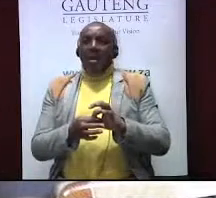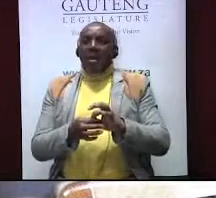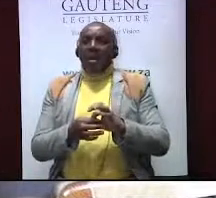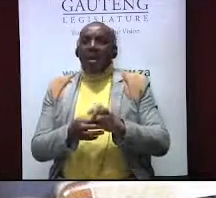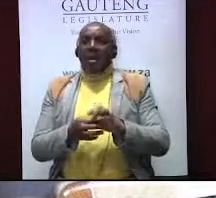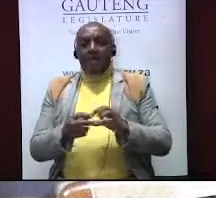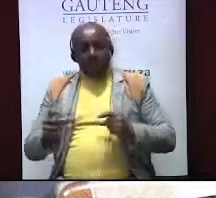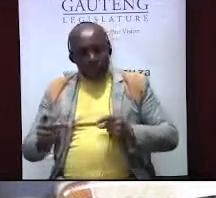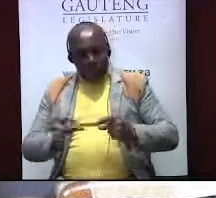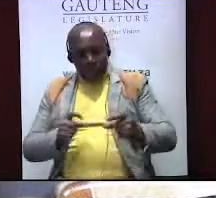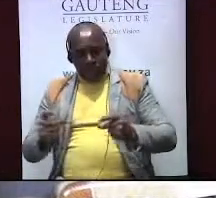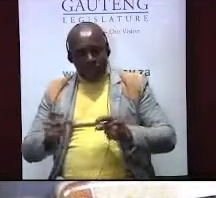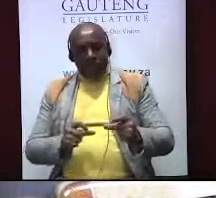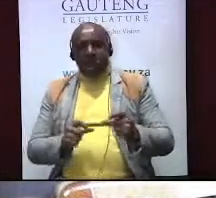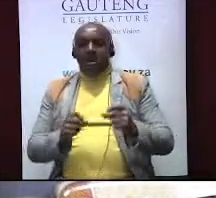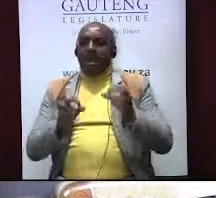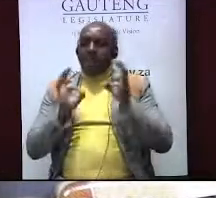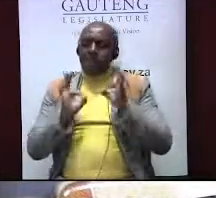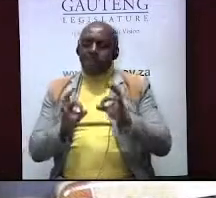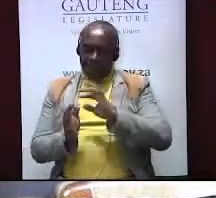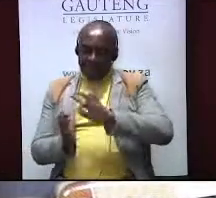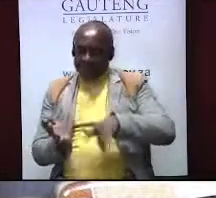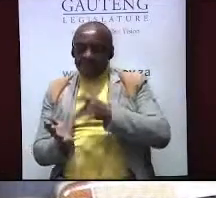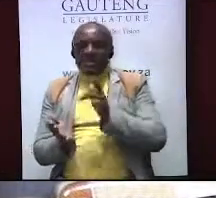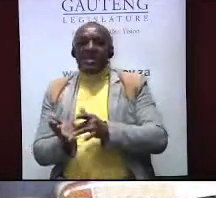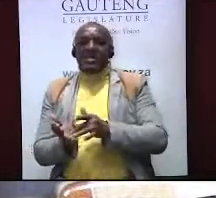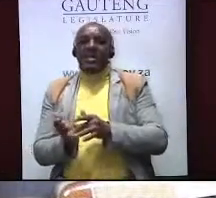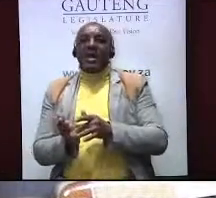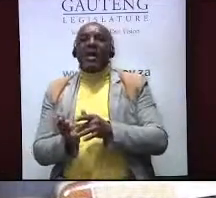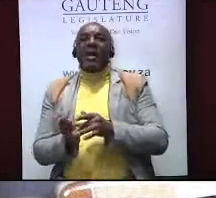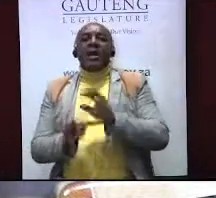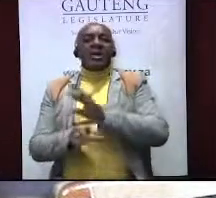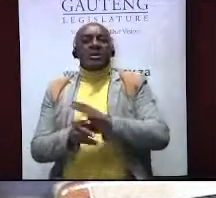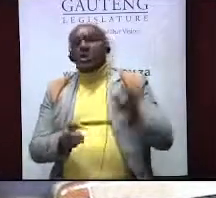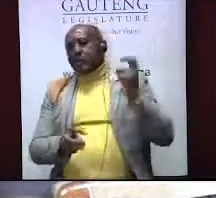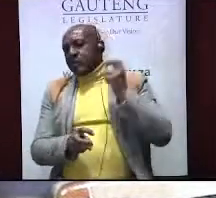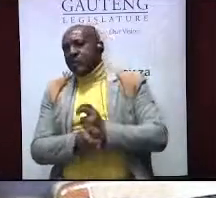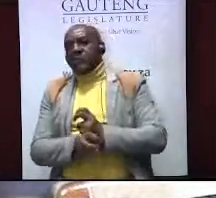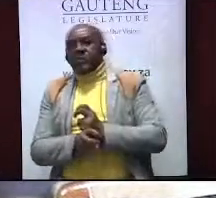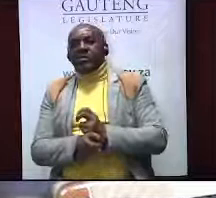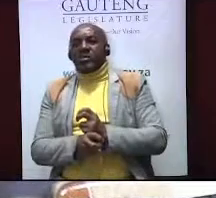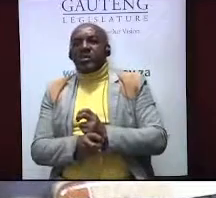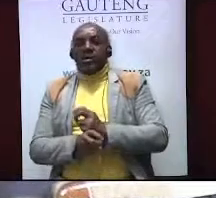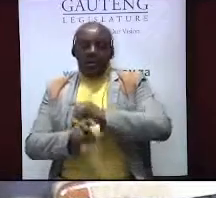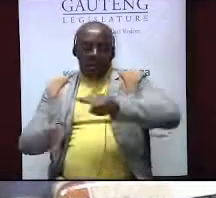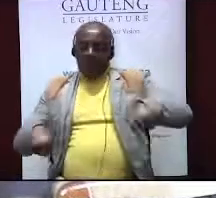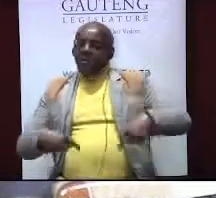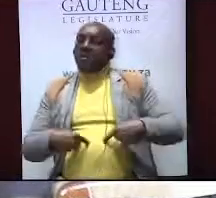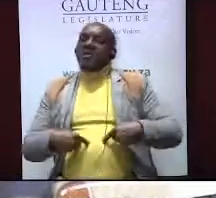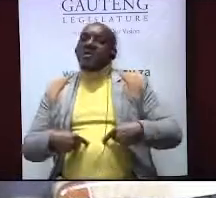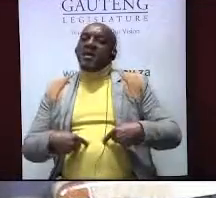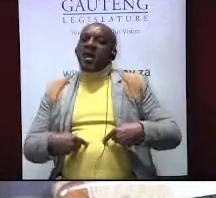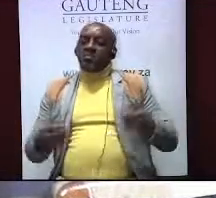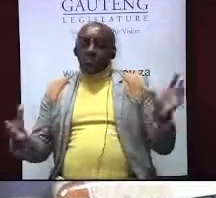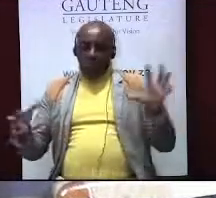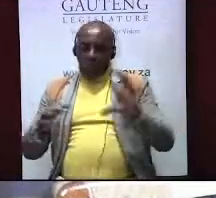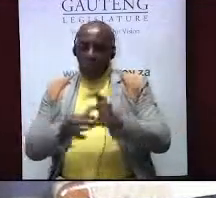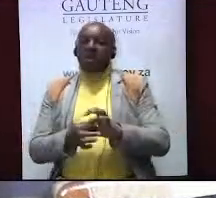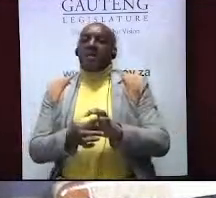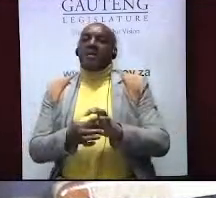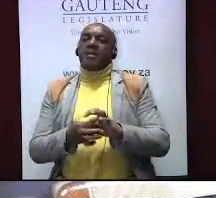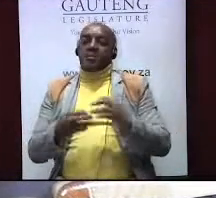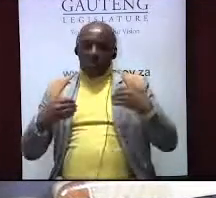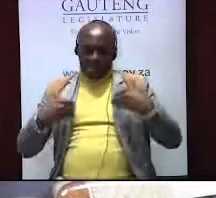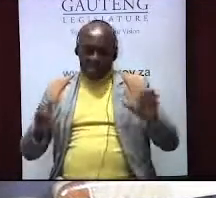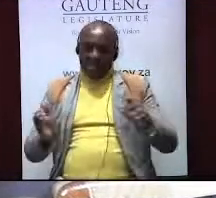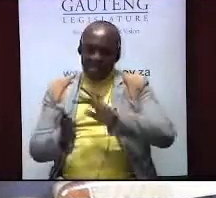very successful center. So it's not impossible for us to collaborate and come up with such centers in the